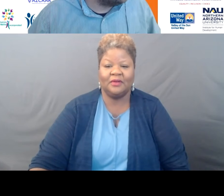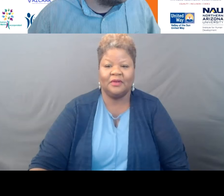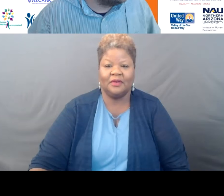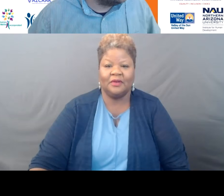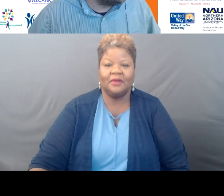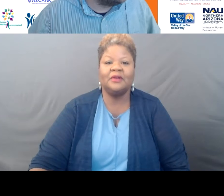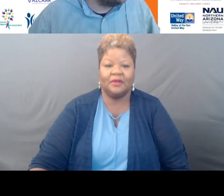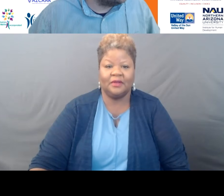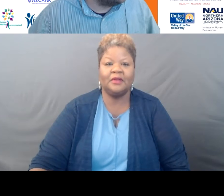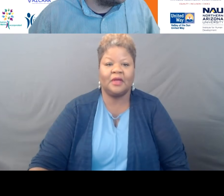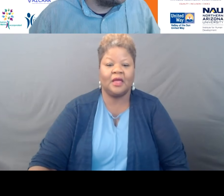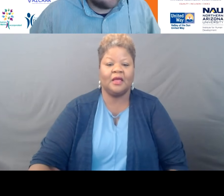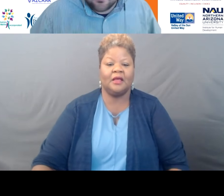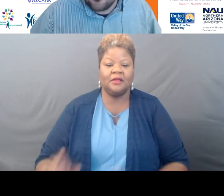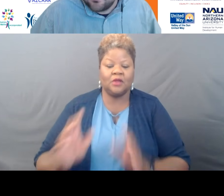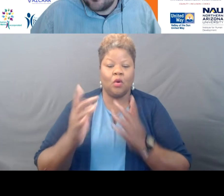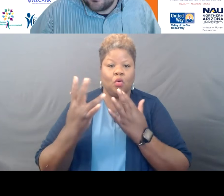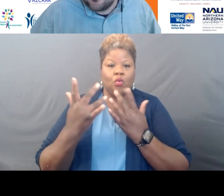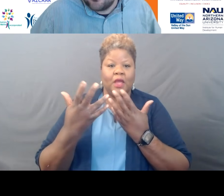I'm gonna disable the waiting room.